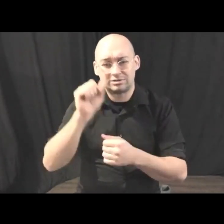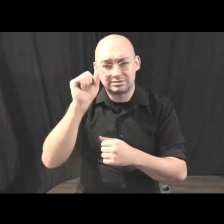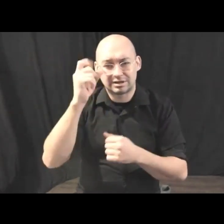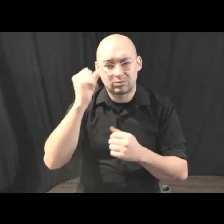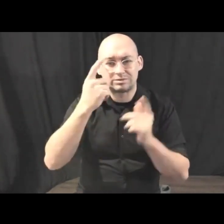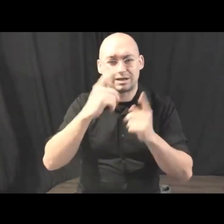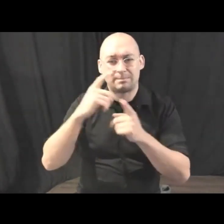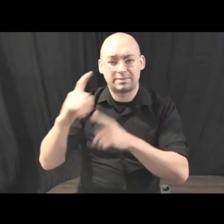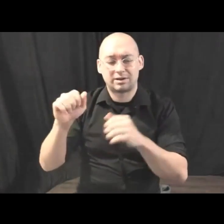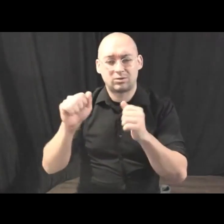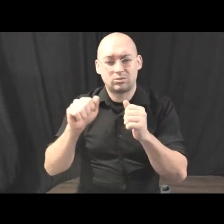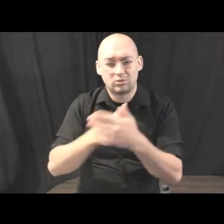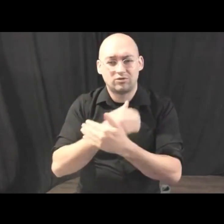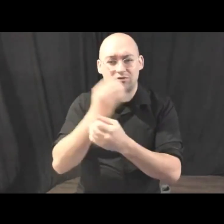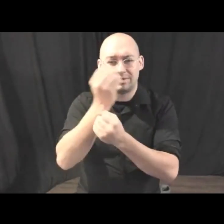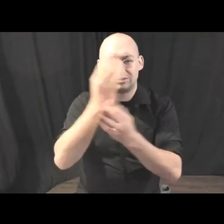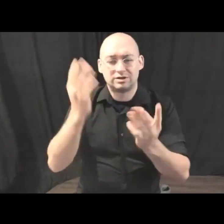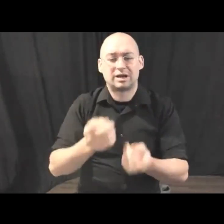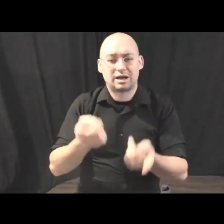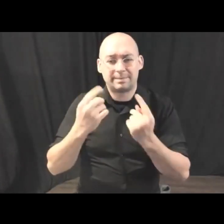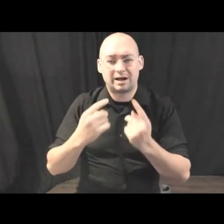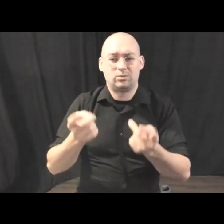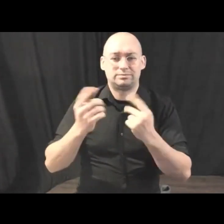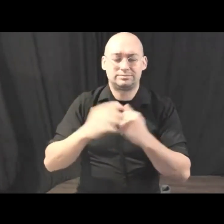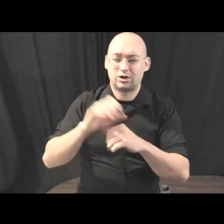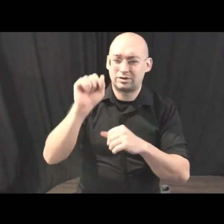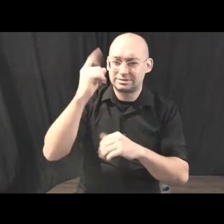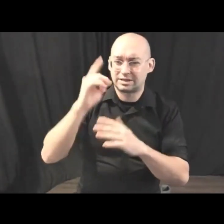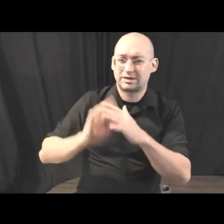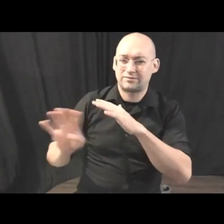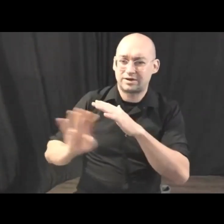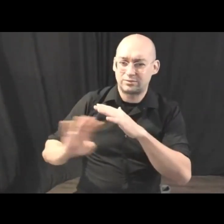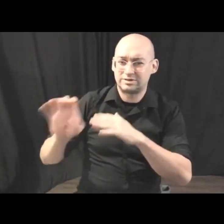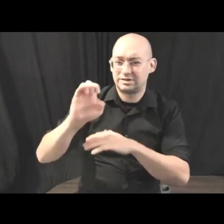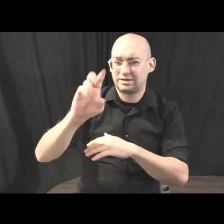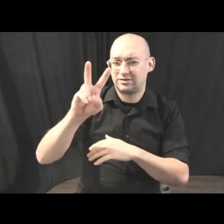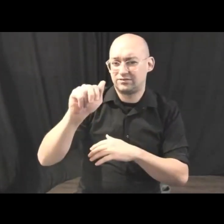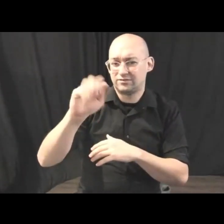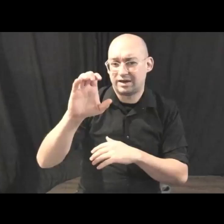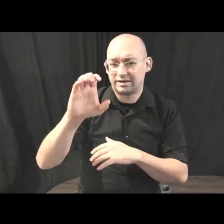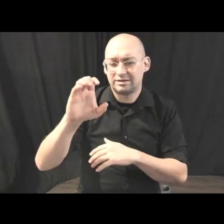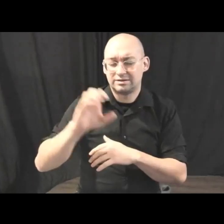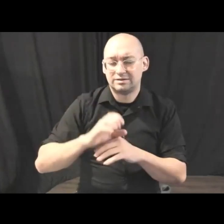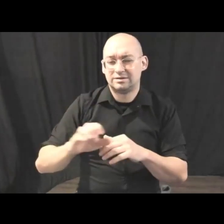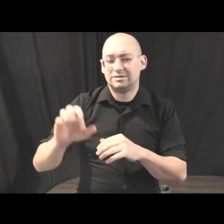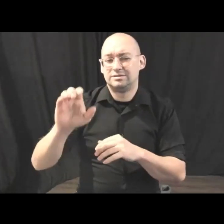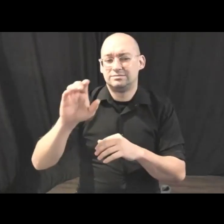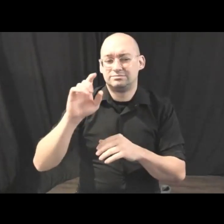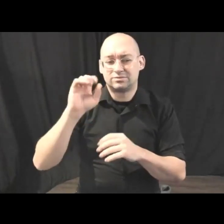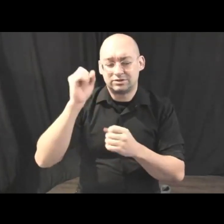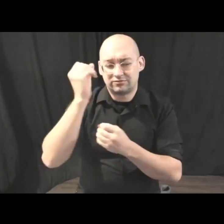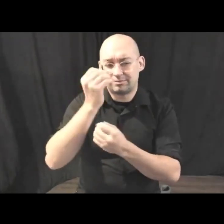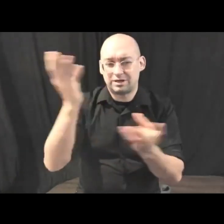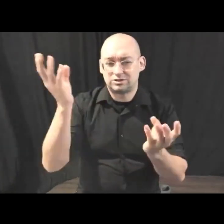Do they understand that they need to evacuate? Do they understand that shelters are a place that they can access? Like, right, is the information accessible